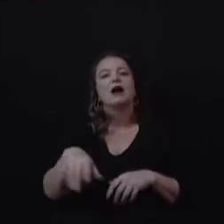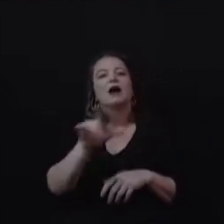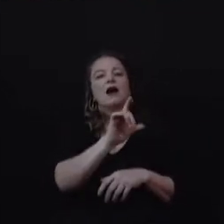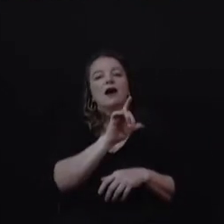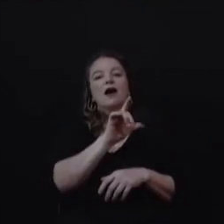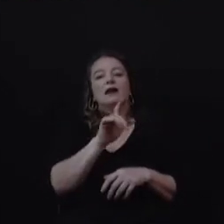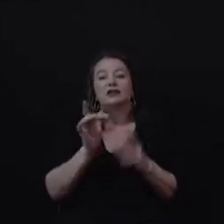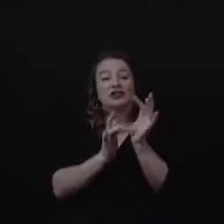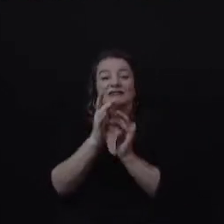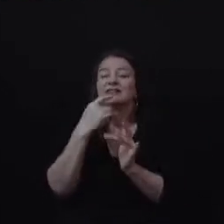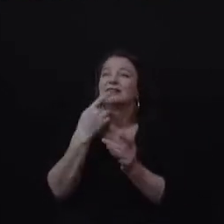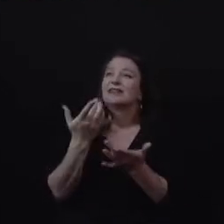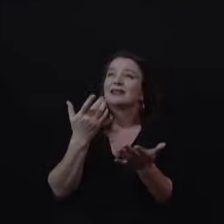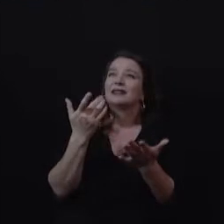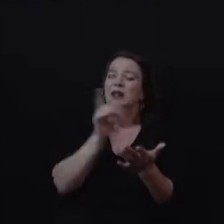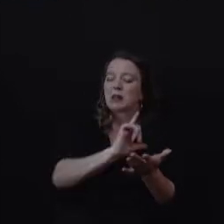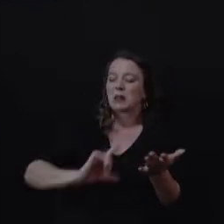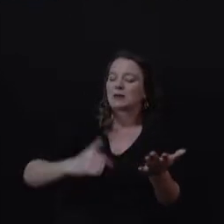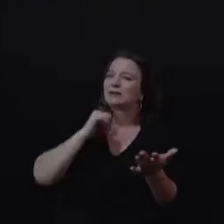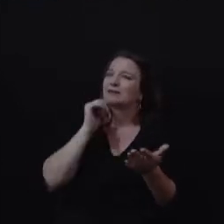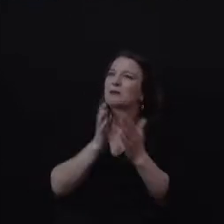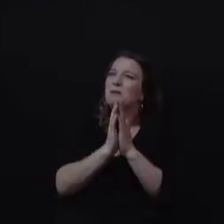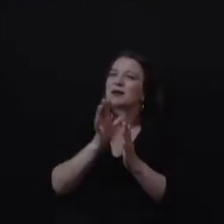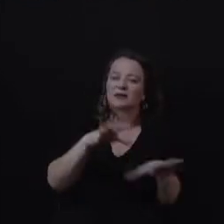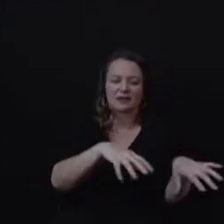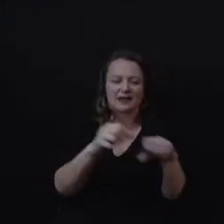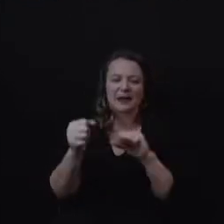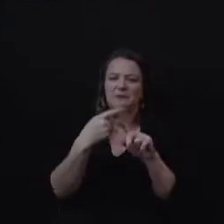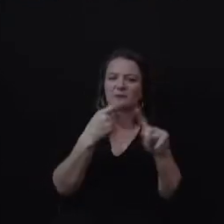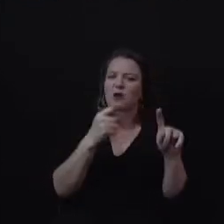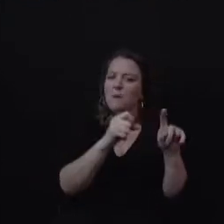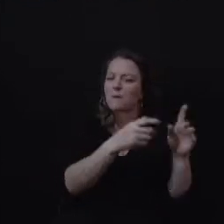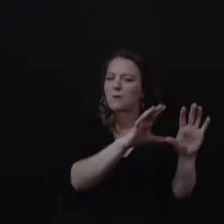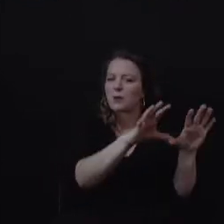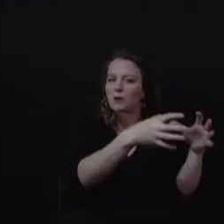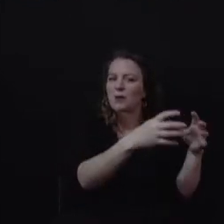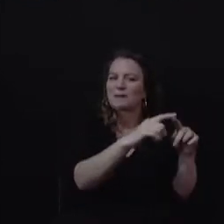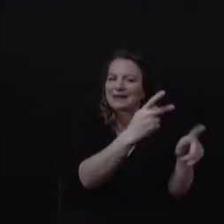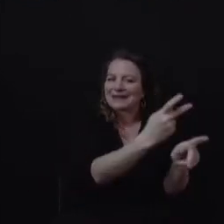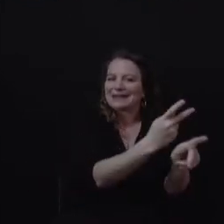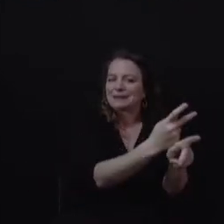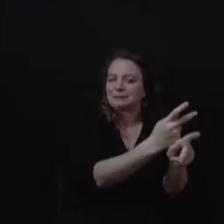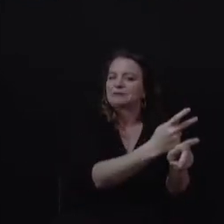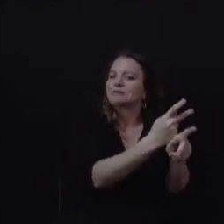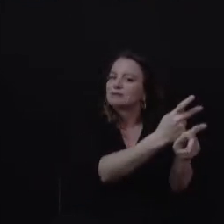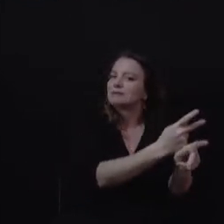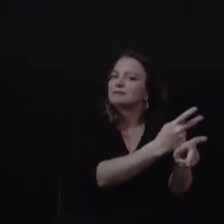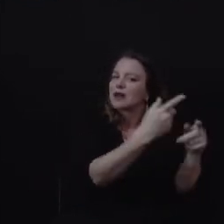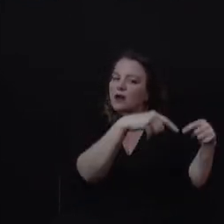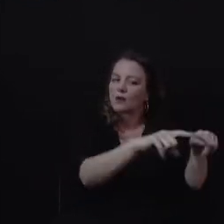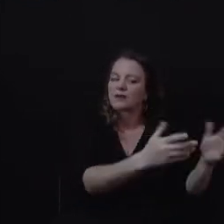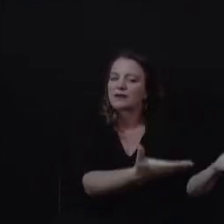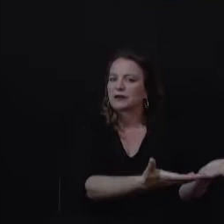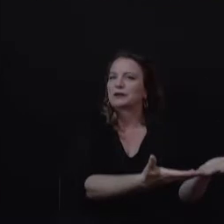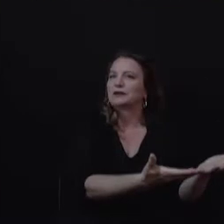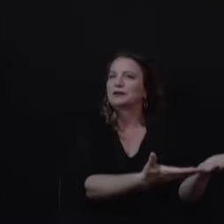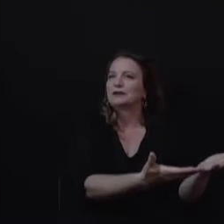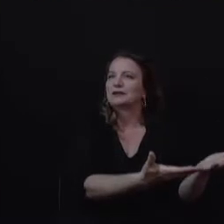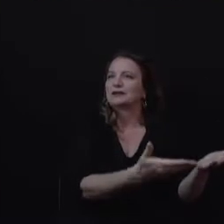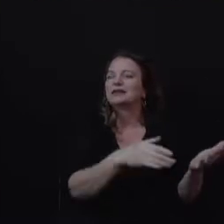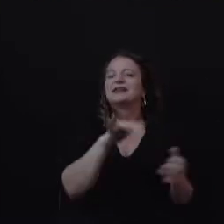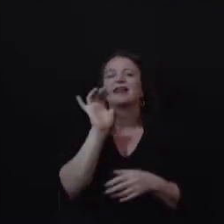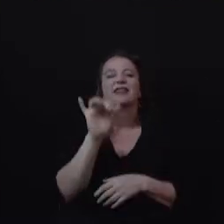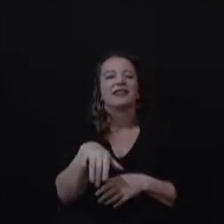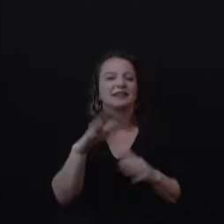them out of the world, but keep them while they're here. That's the hope right there.